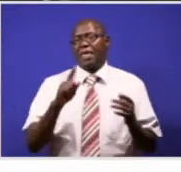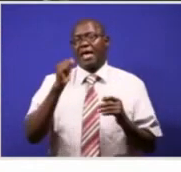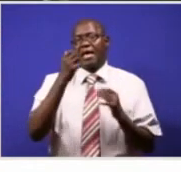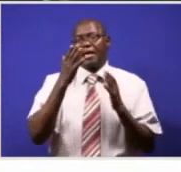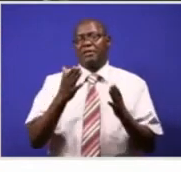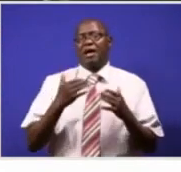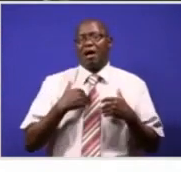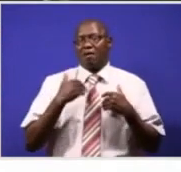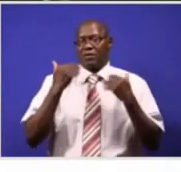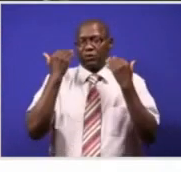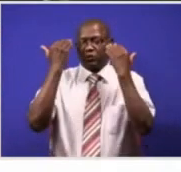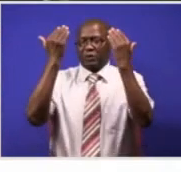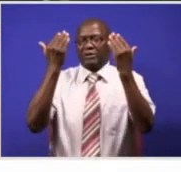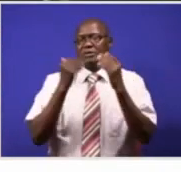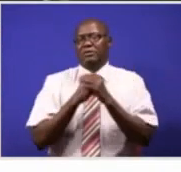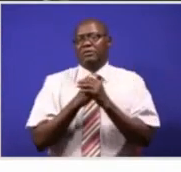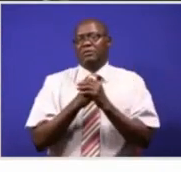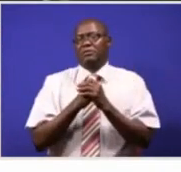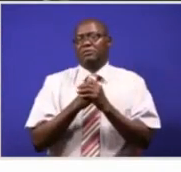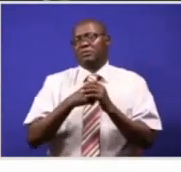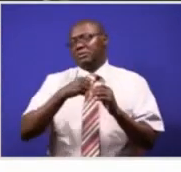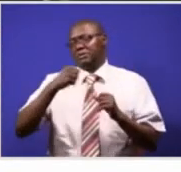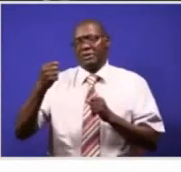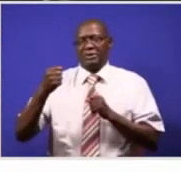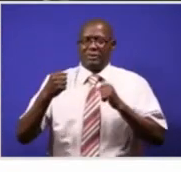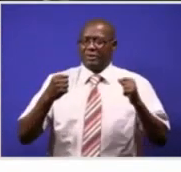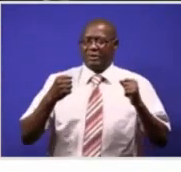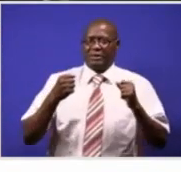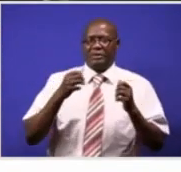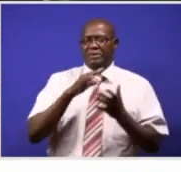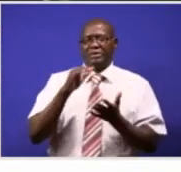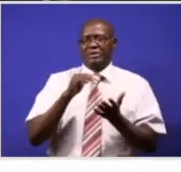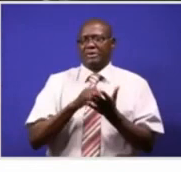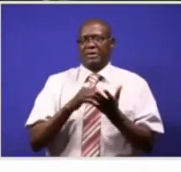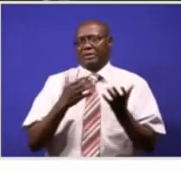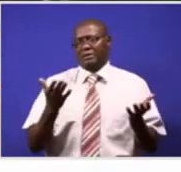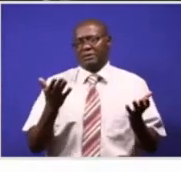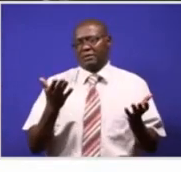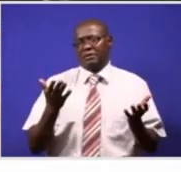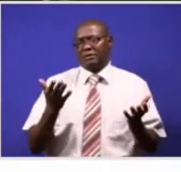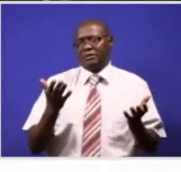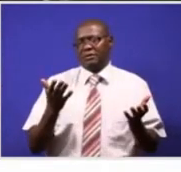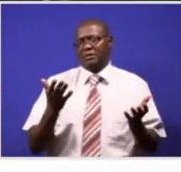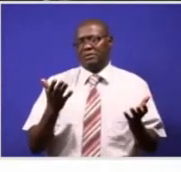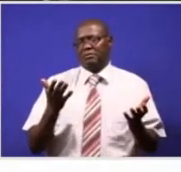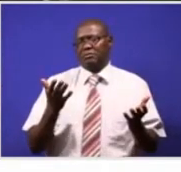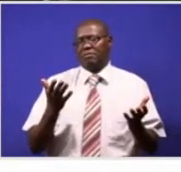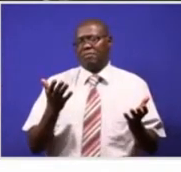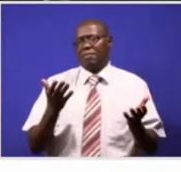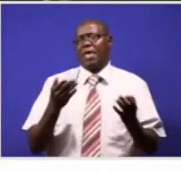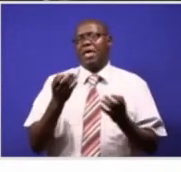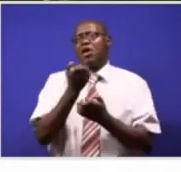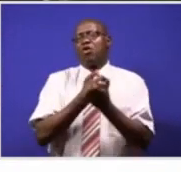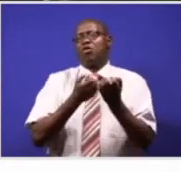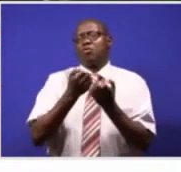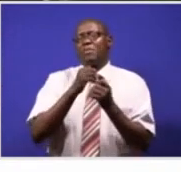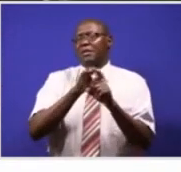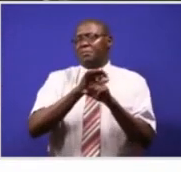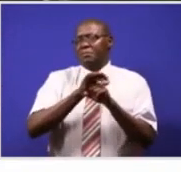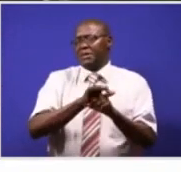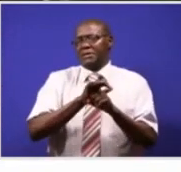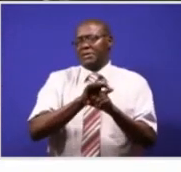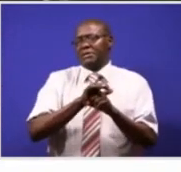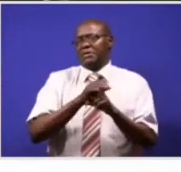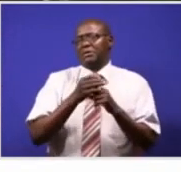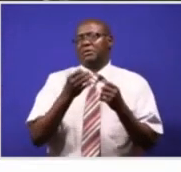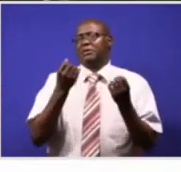are stressed, right, left, center. Talk of the economic pressure, which sometimes